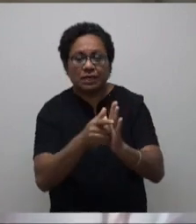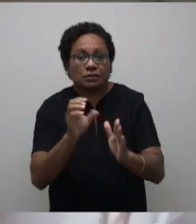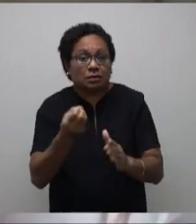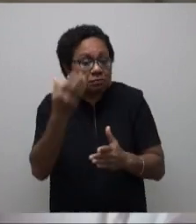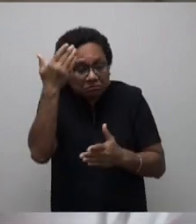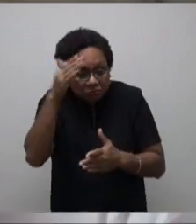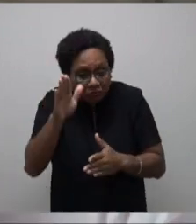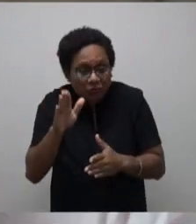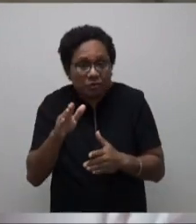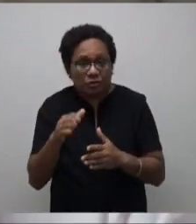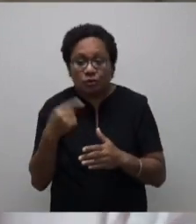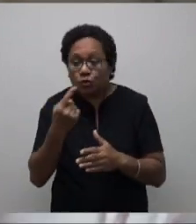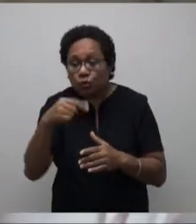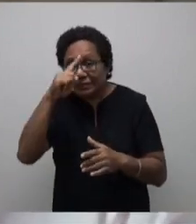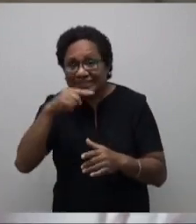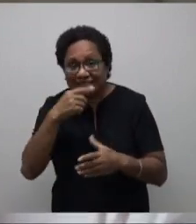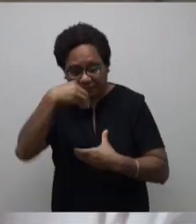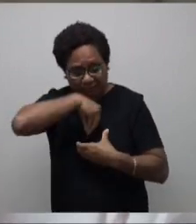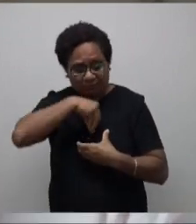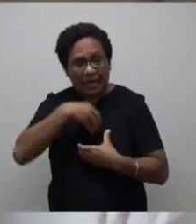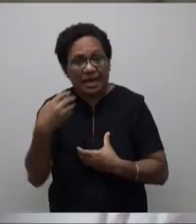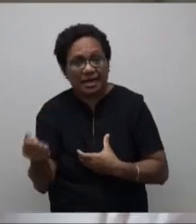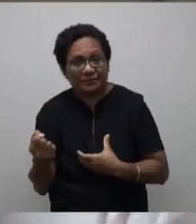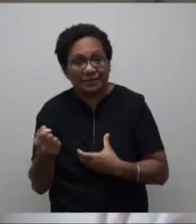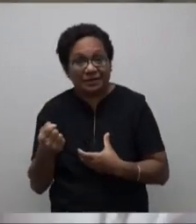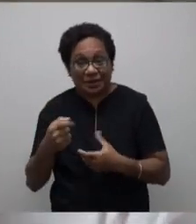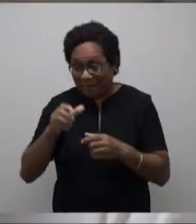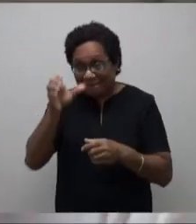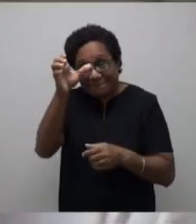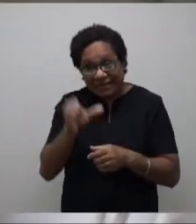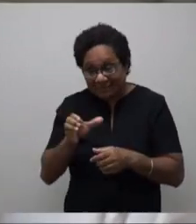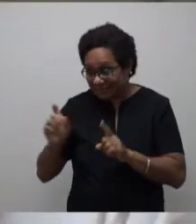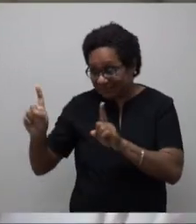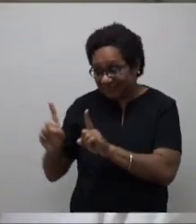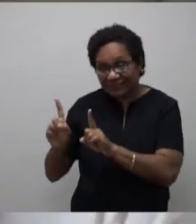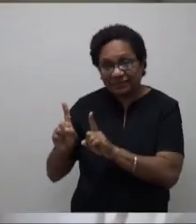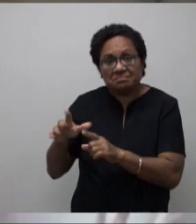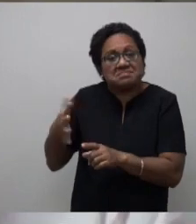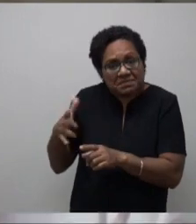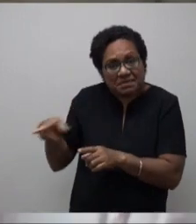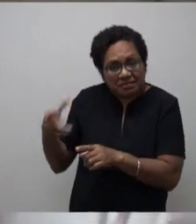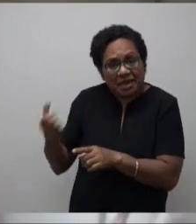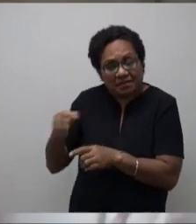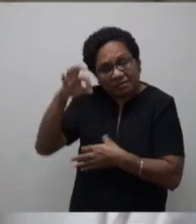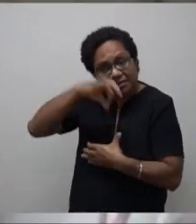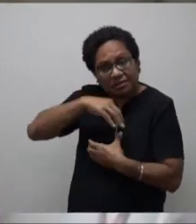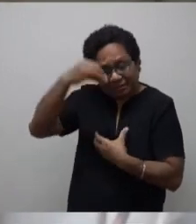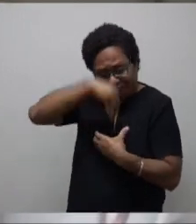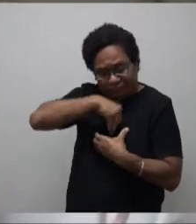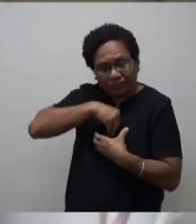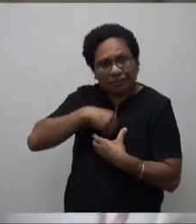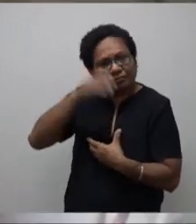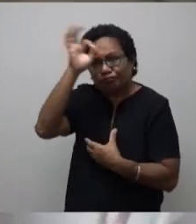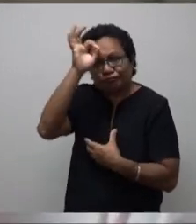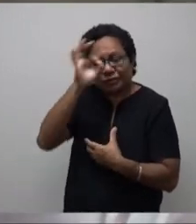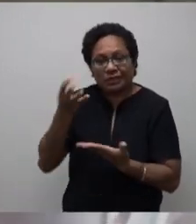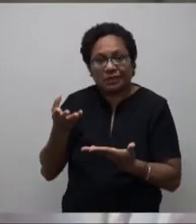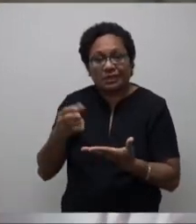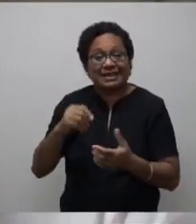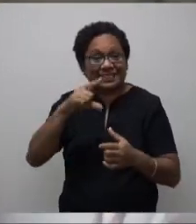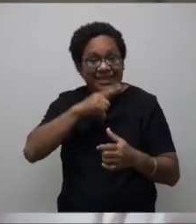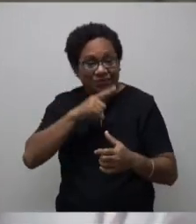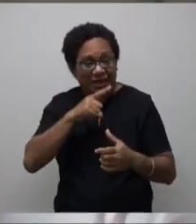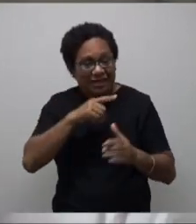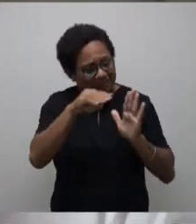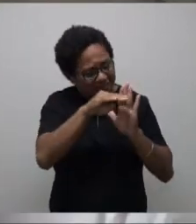The person sitting next to you could have COVID. The person you speak to could have COVID. So while we continue to employ targeted